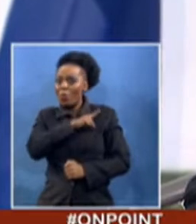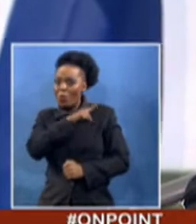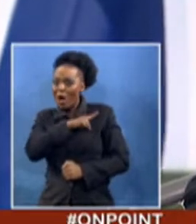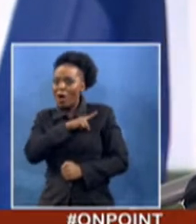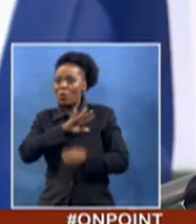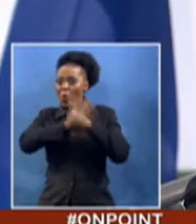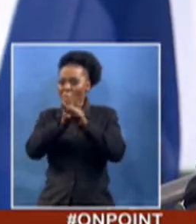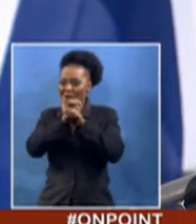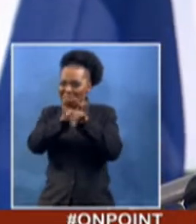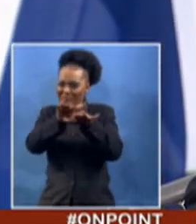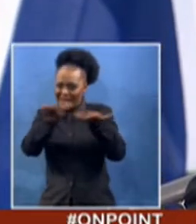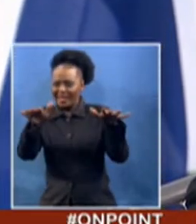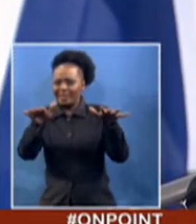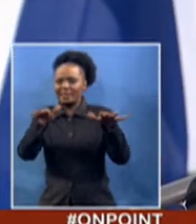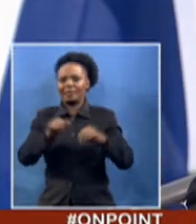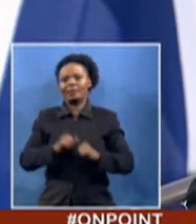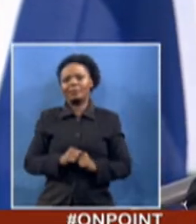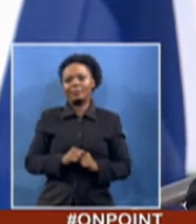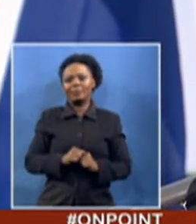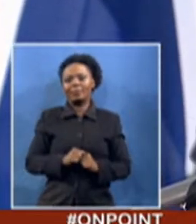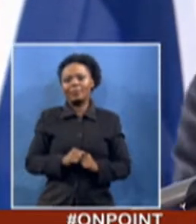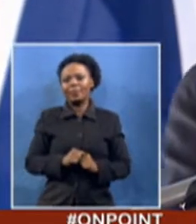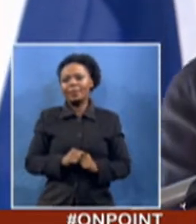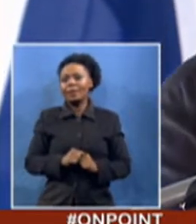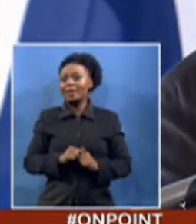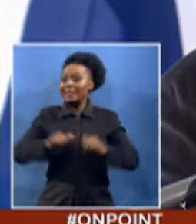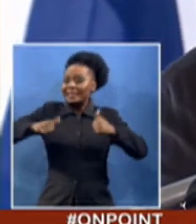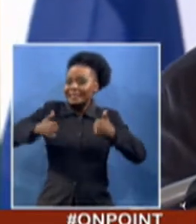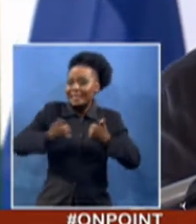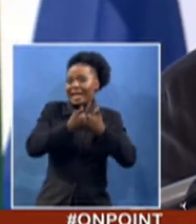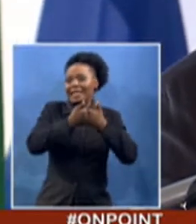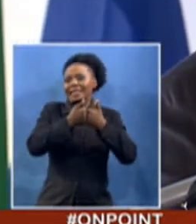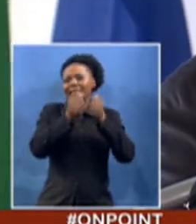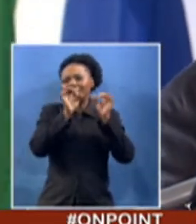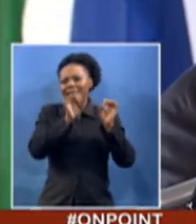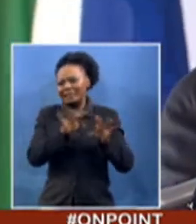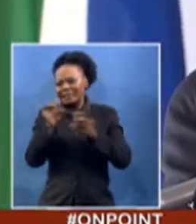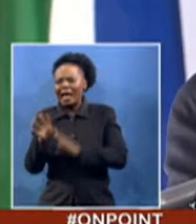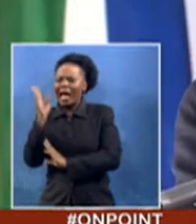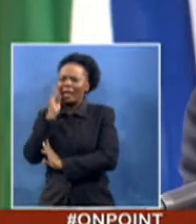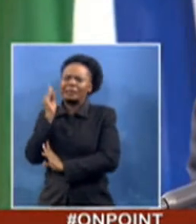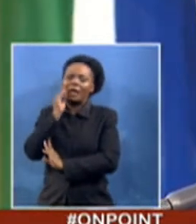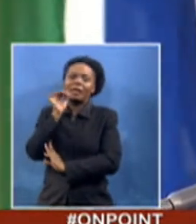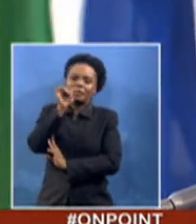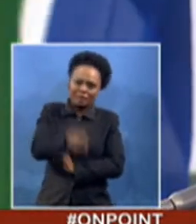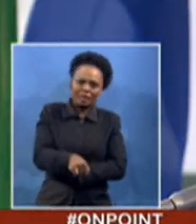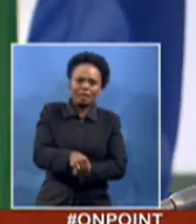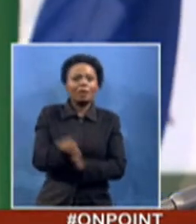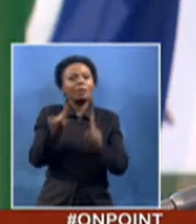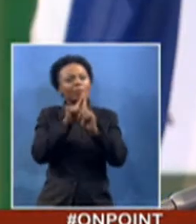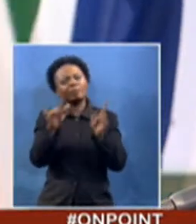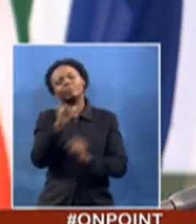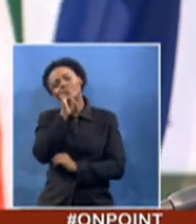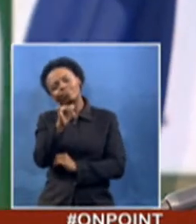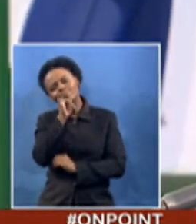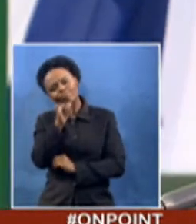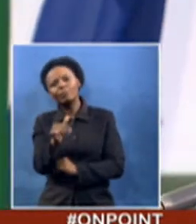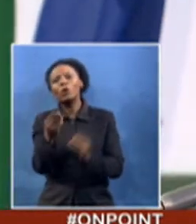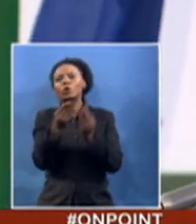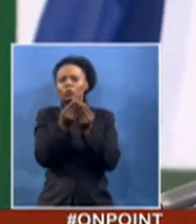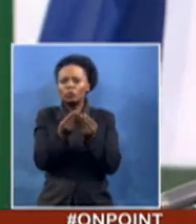living through those challenges, but we will overcome. We will get over these